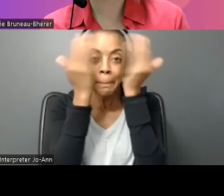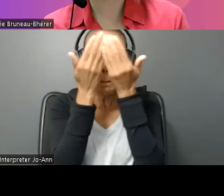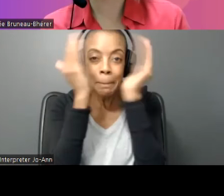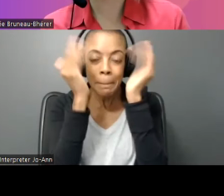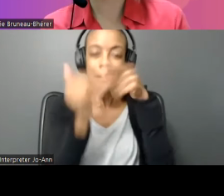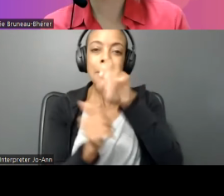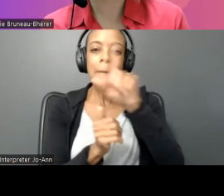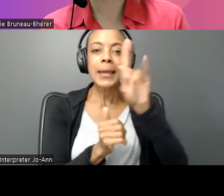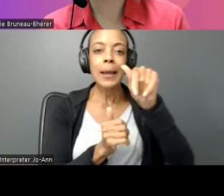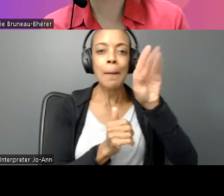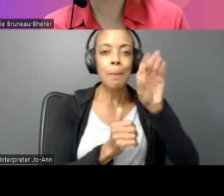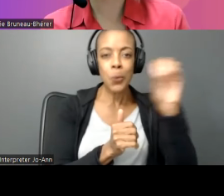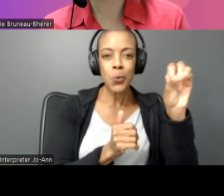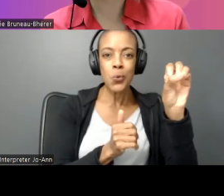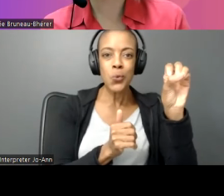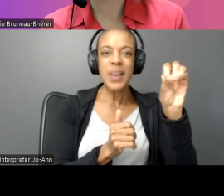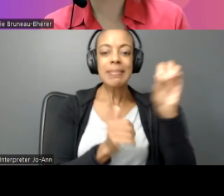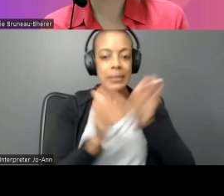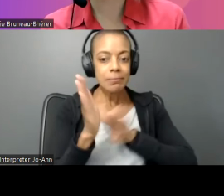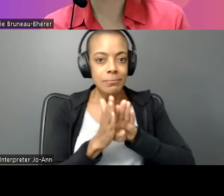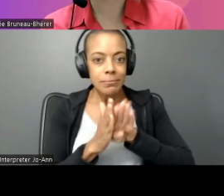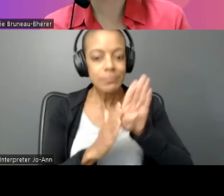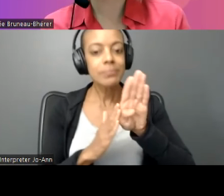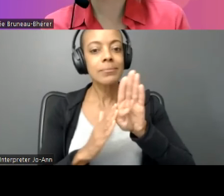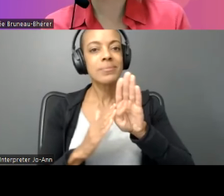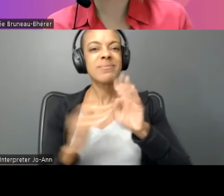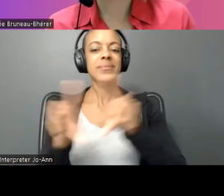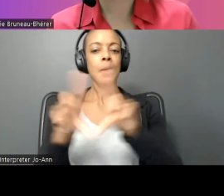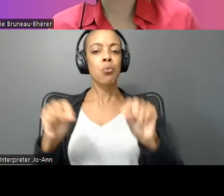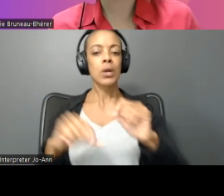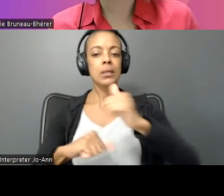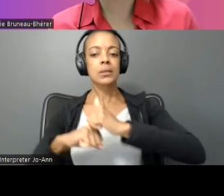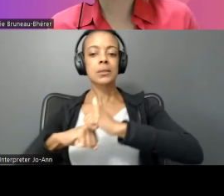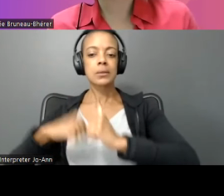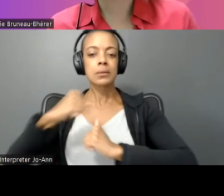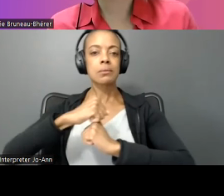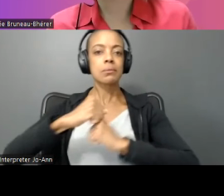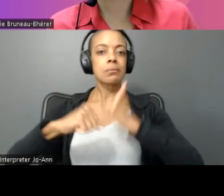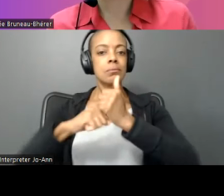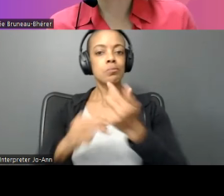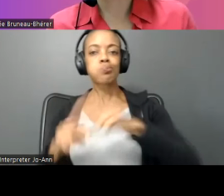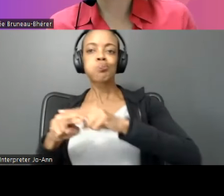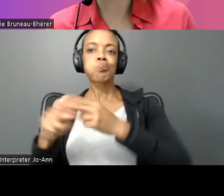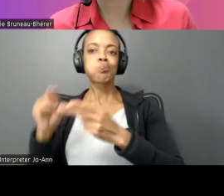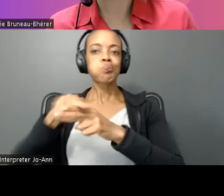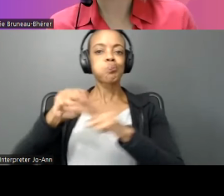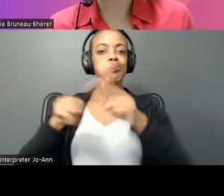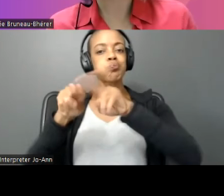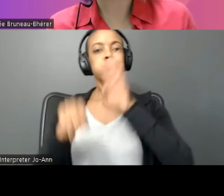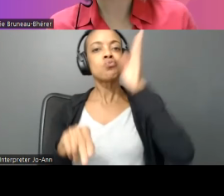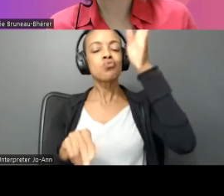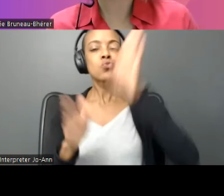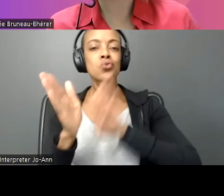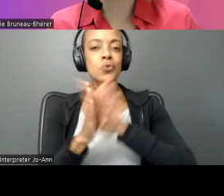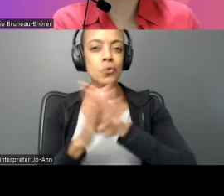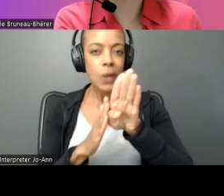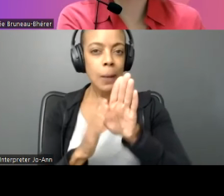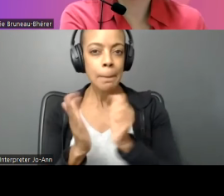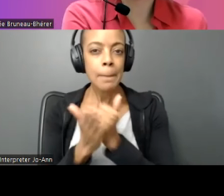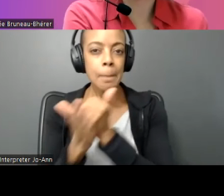person's developing years, are the bricks that build a healthy foundation for all future development. But another kind of